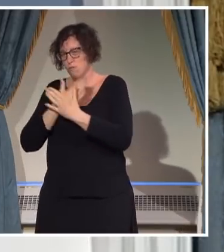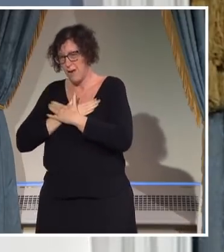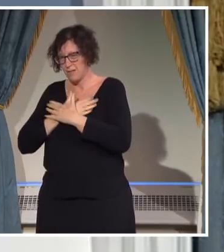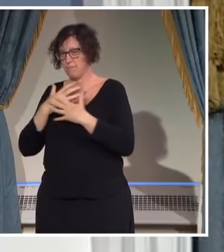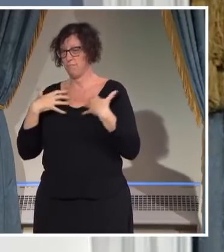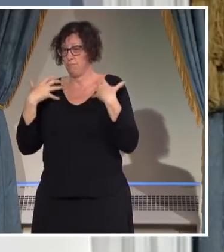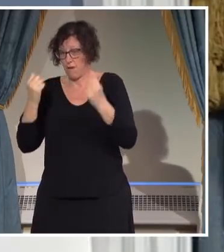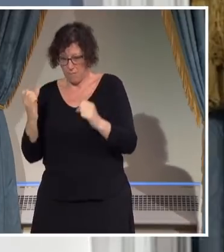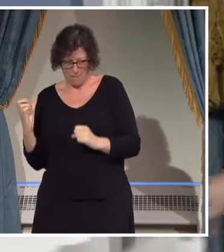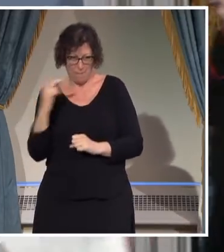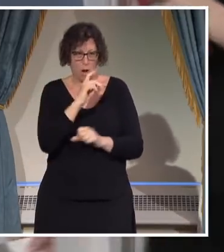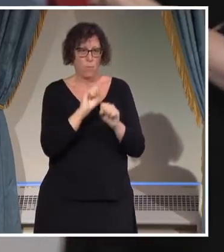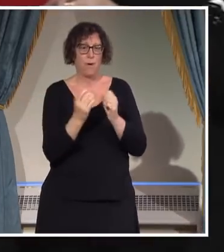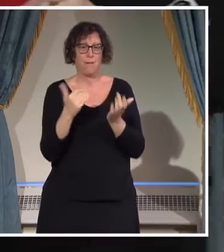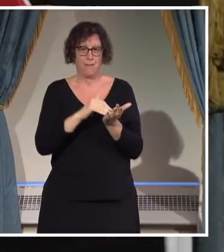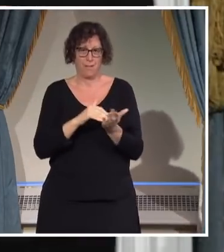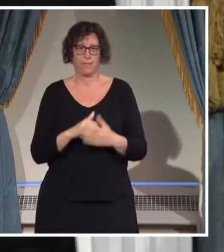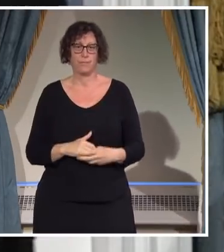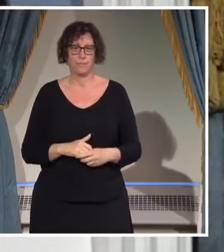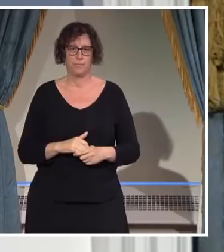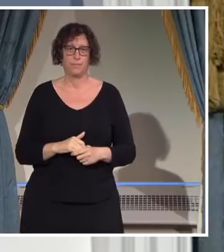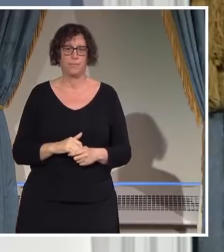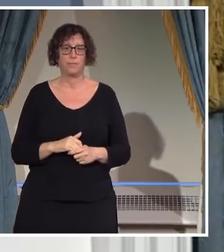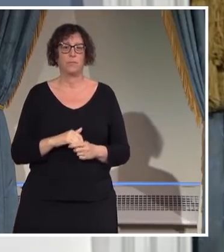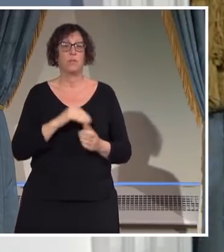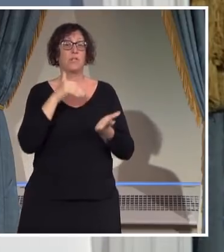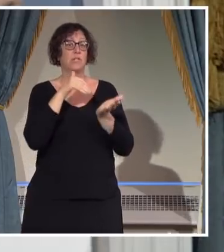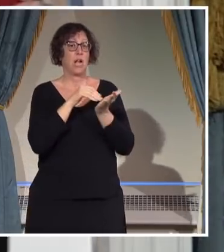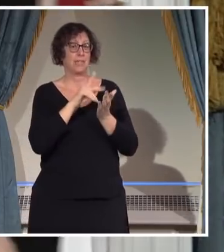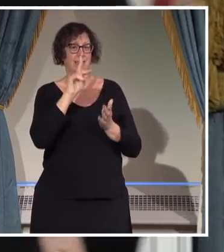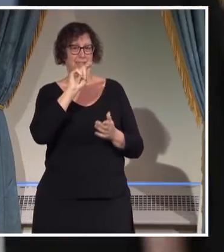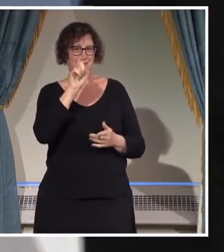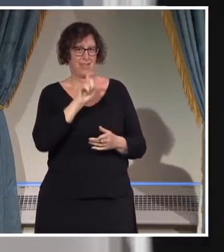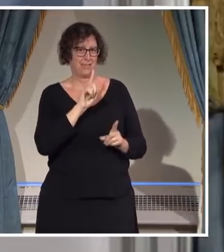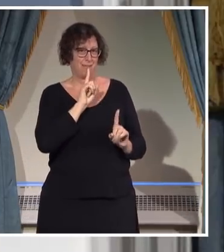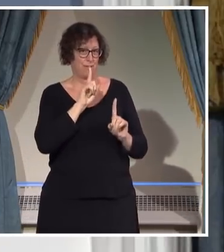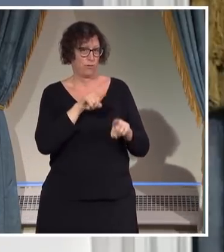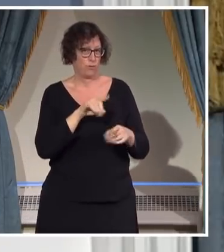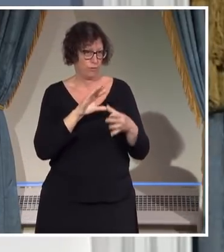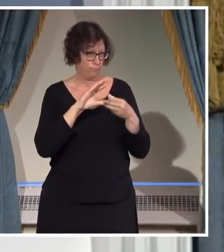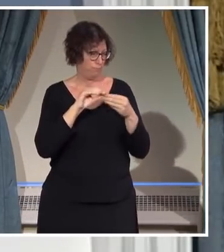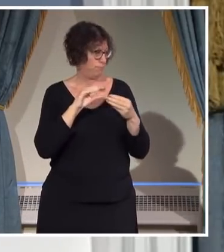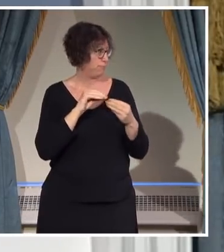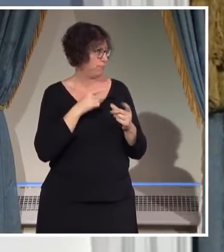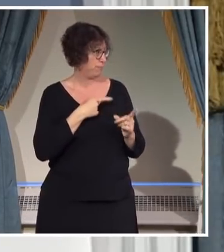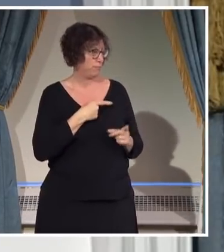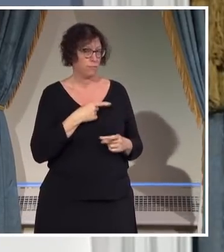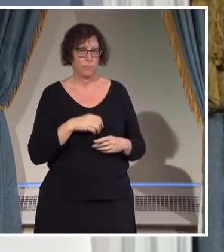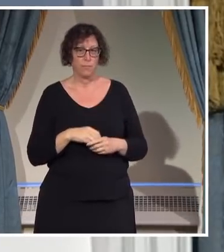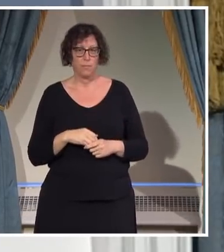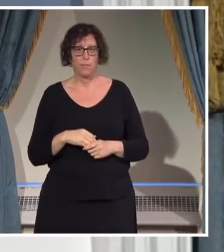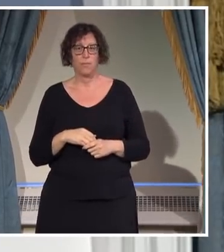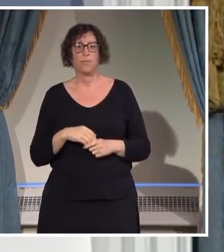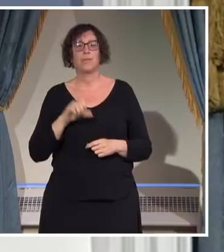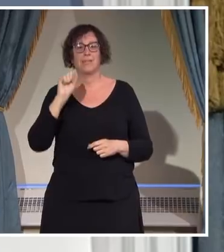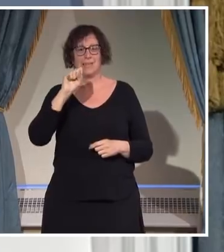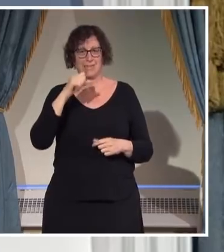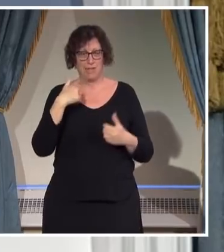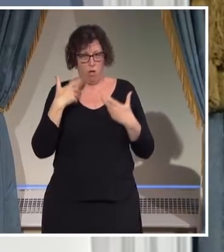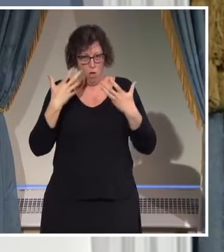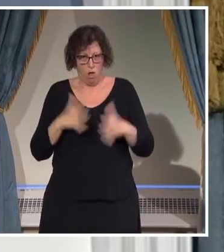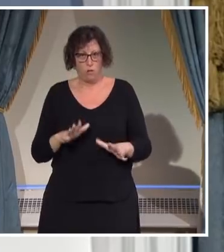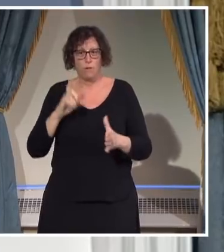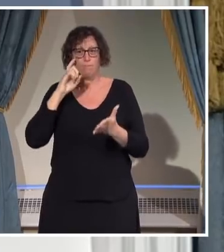with COVID-19, just as you would expect, given how many people are infected already in New York City. The